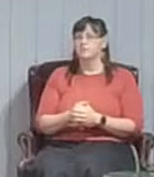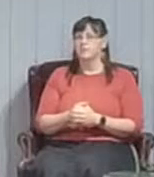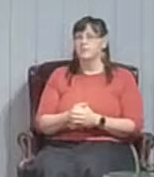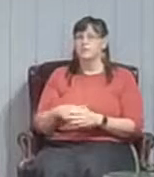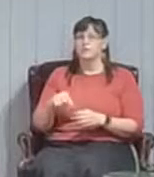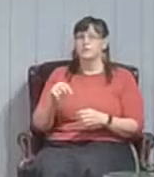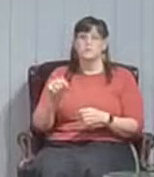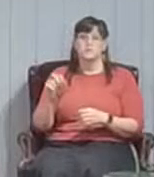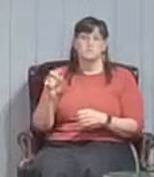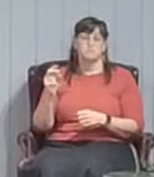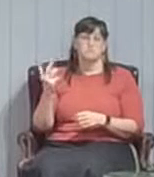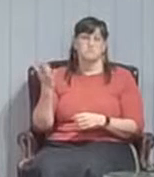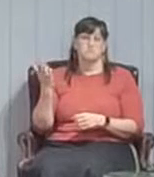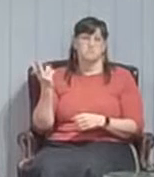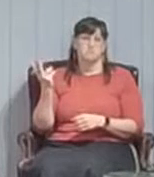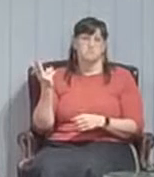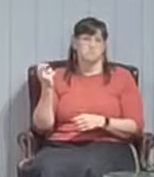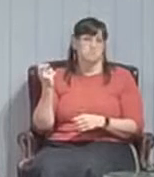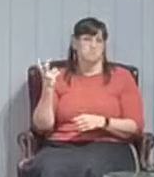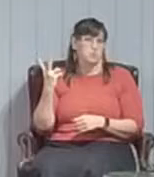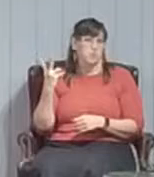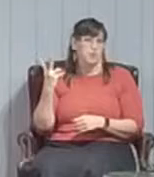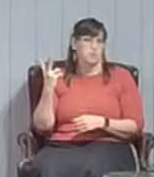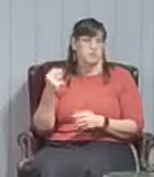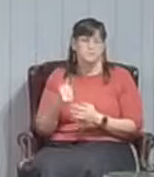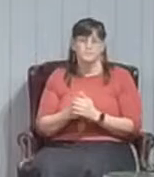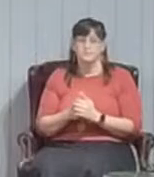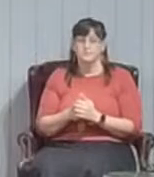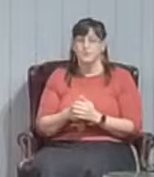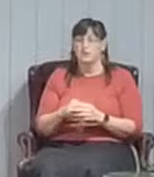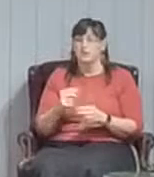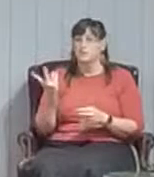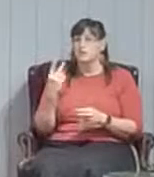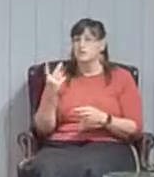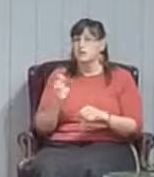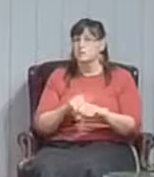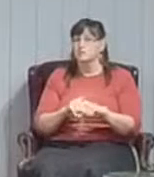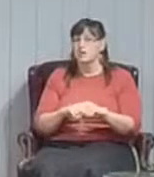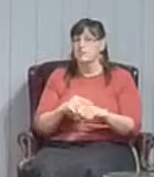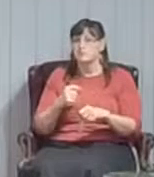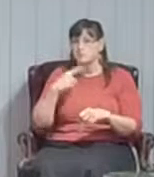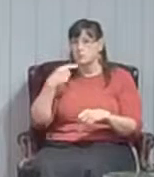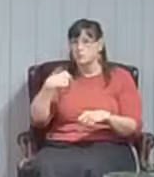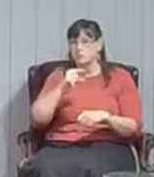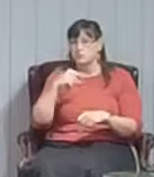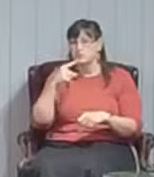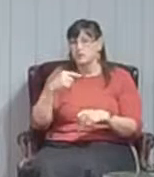it was 12. The first couple of times we went to Yakima, it was like 12,